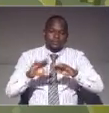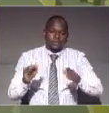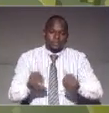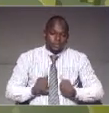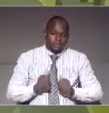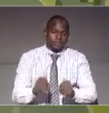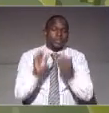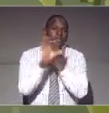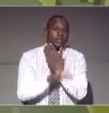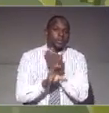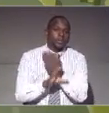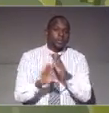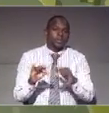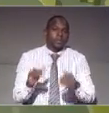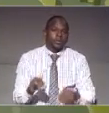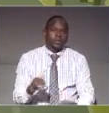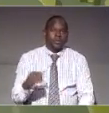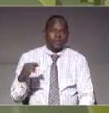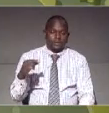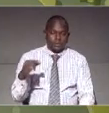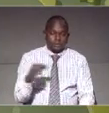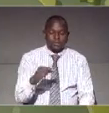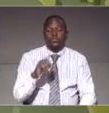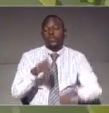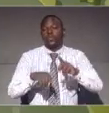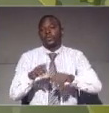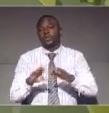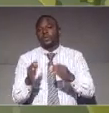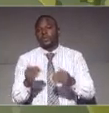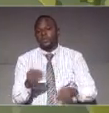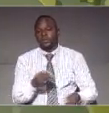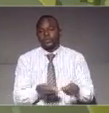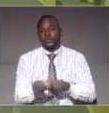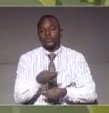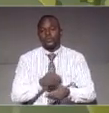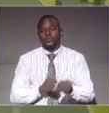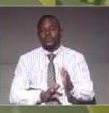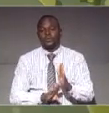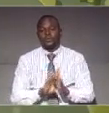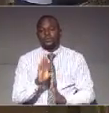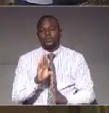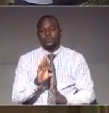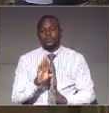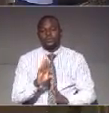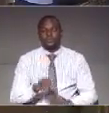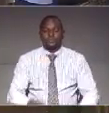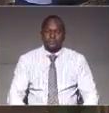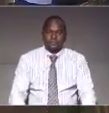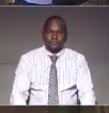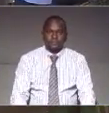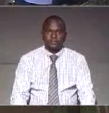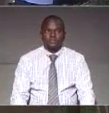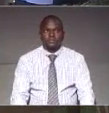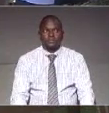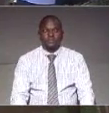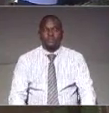Uganda about its geopolitics and economic development. Even today,